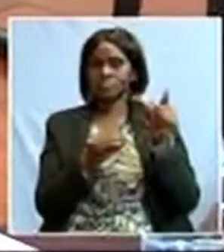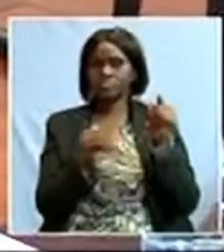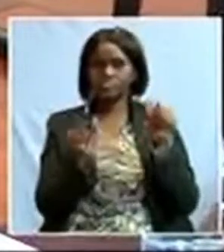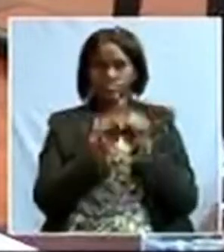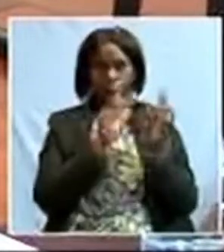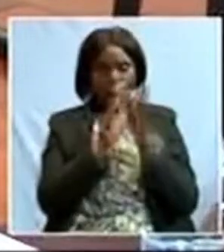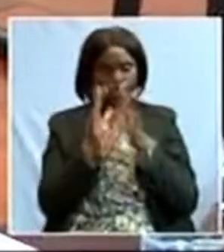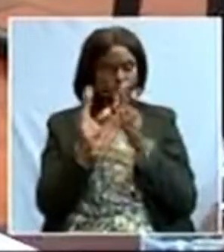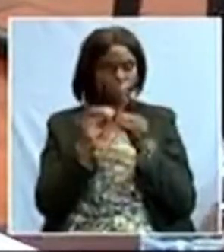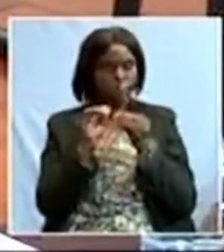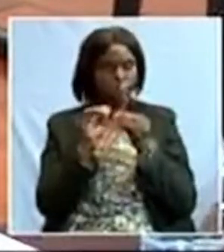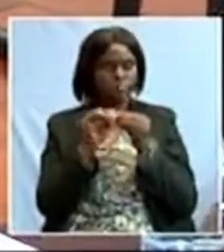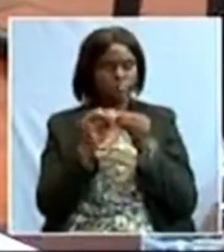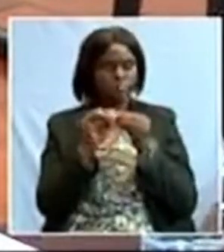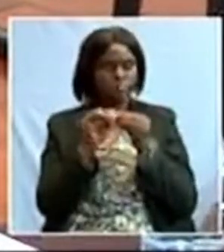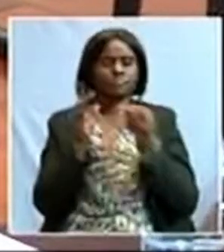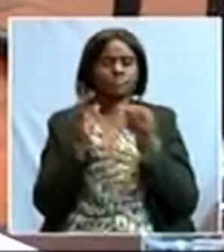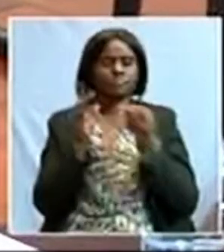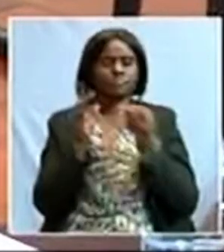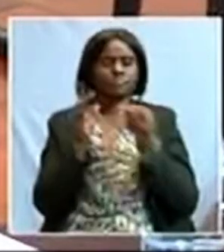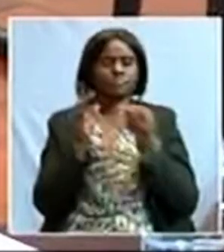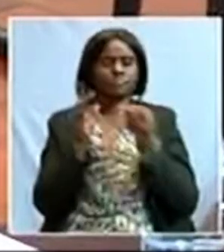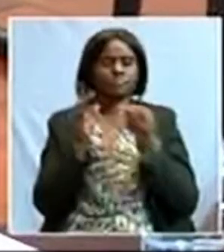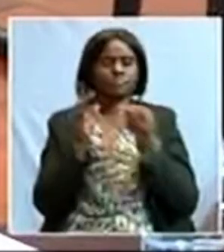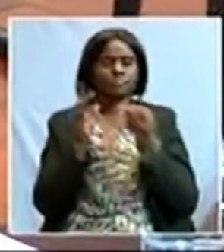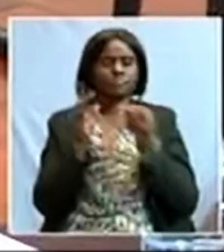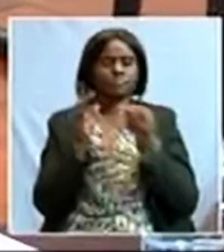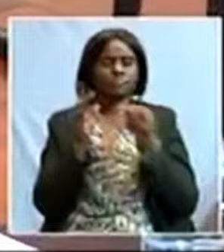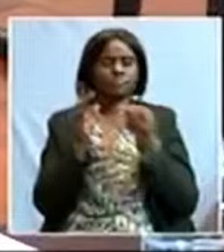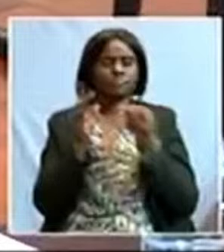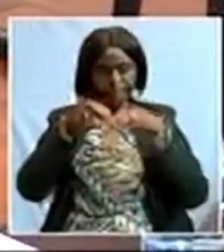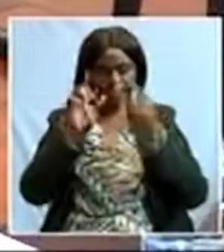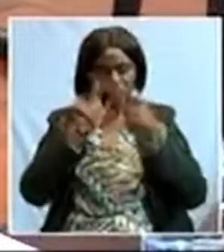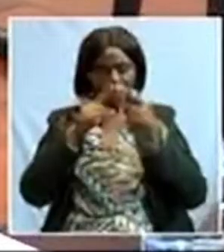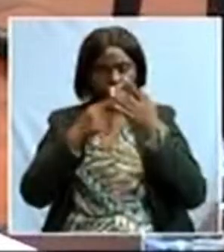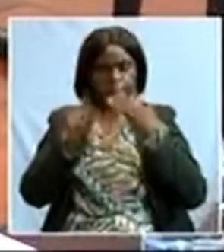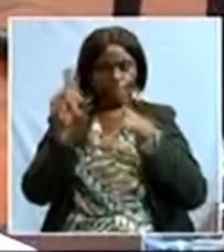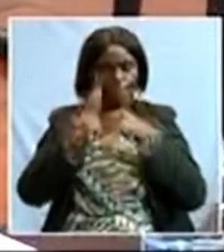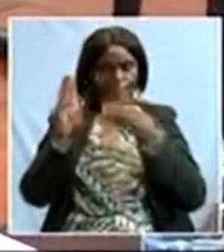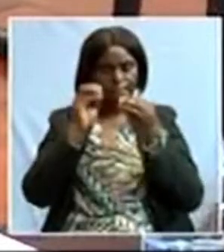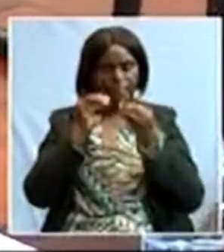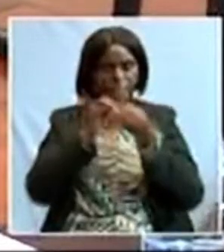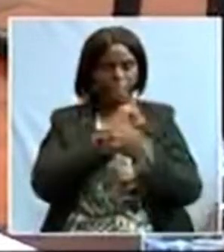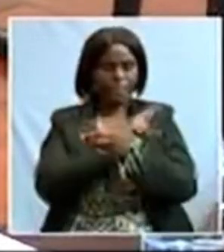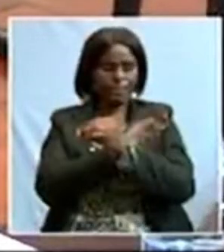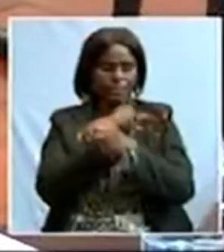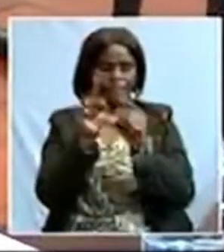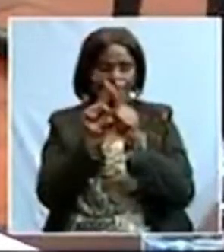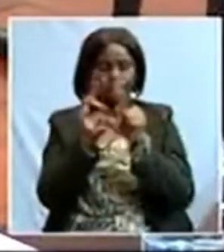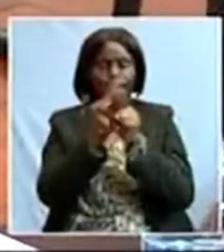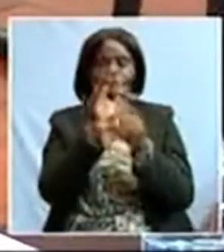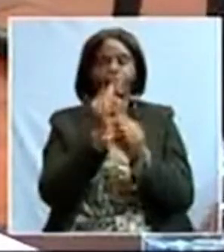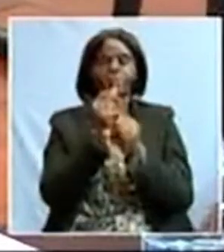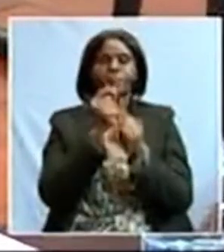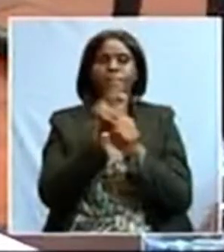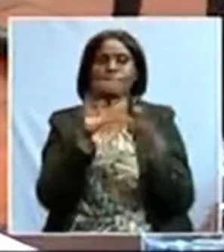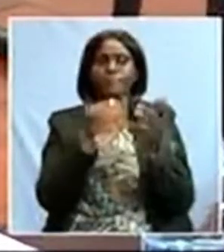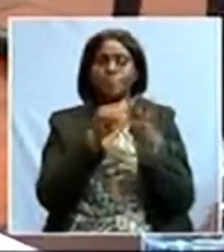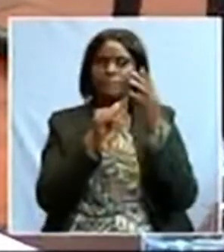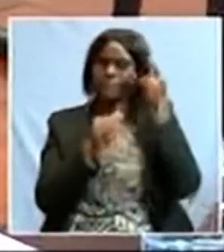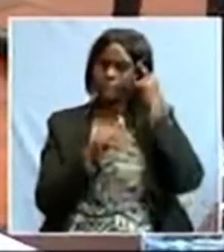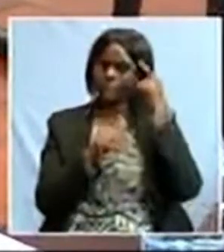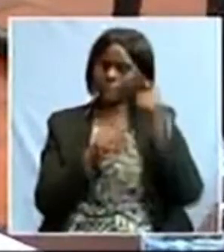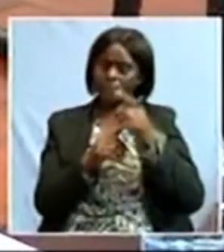Remedial measures. Management wishes to indicate that it shall continue to utilize resources as received from the central